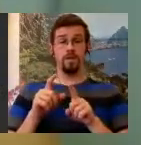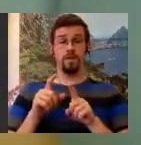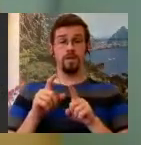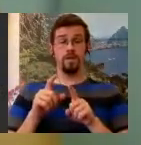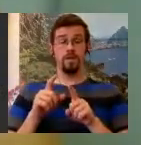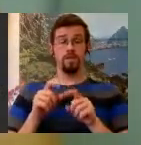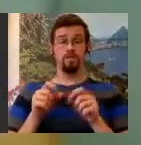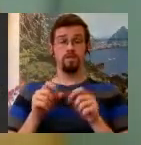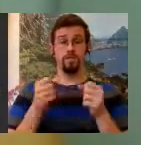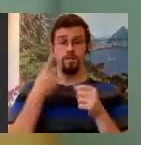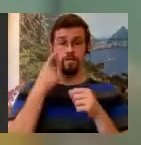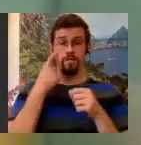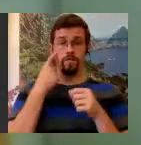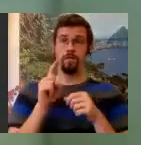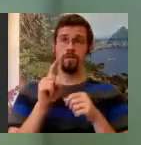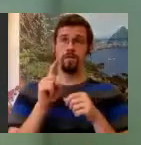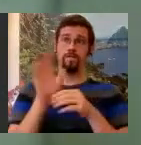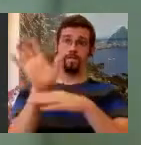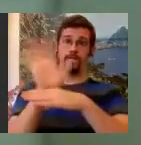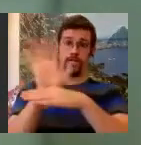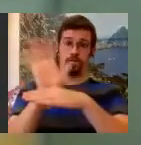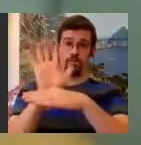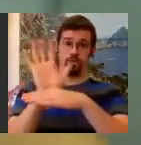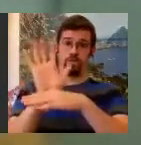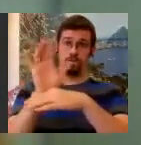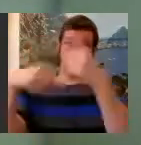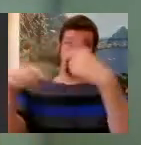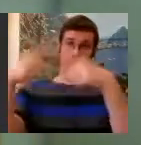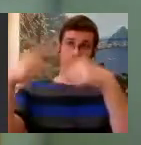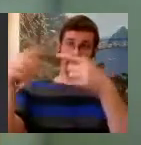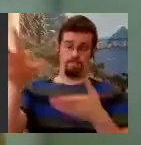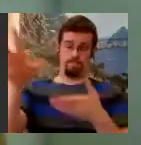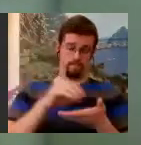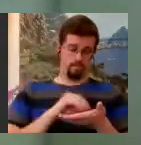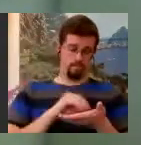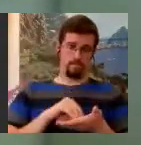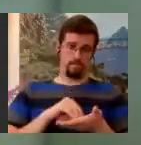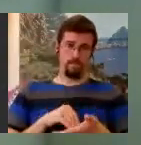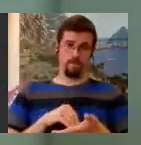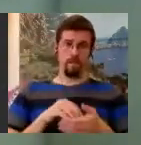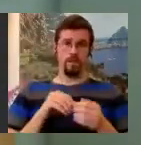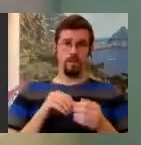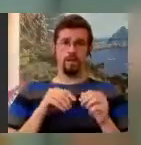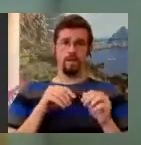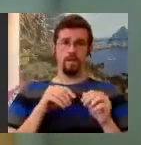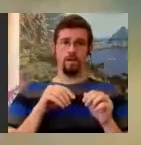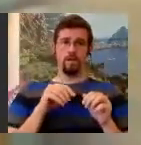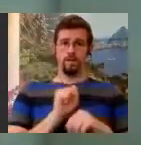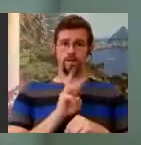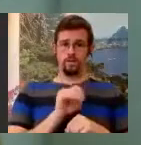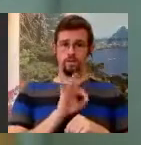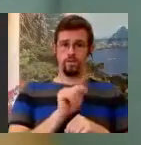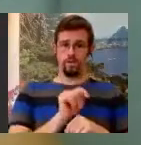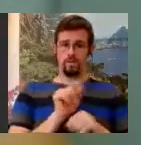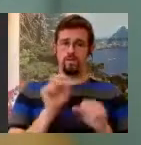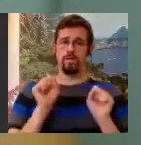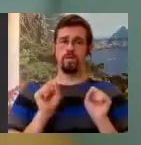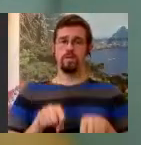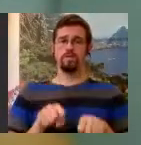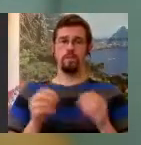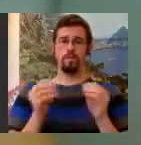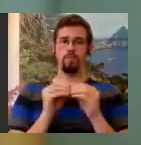video, passing from video to glyphs in order to give a more complete